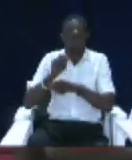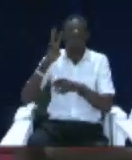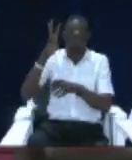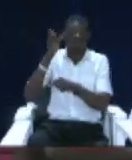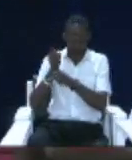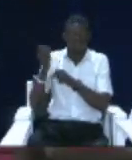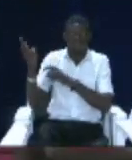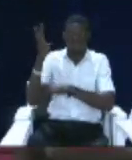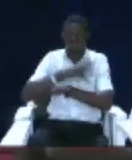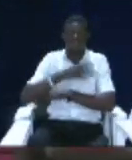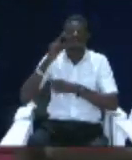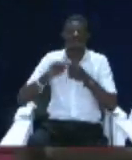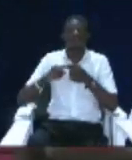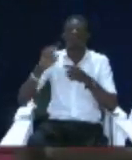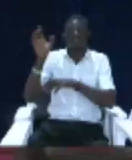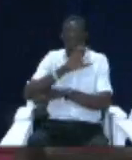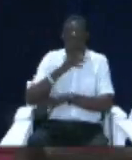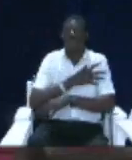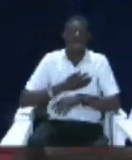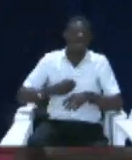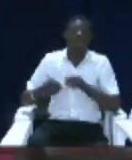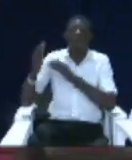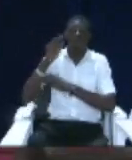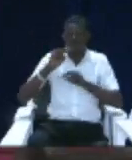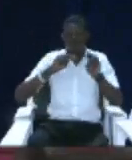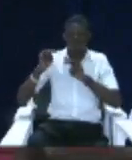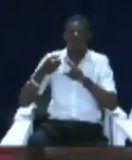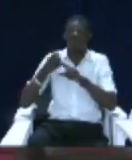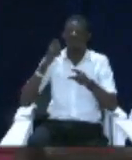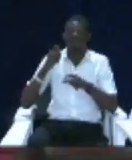to Christmas, and God moved him from